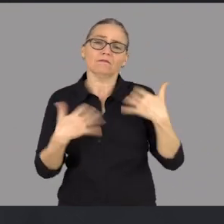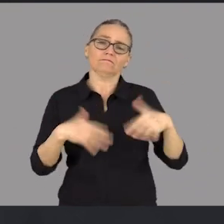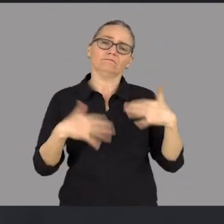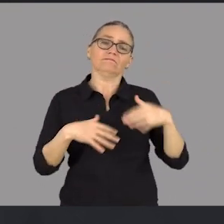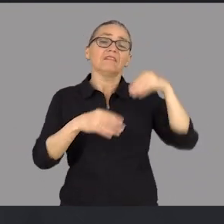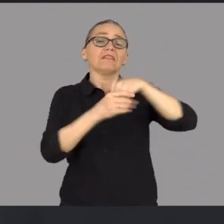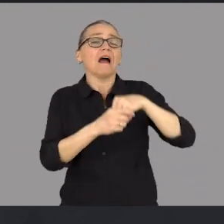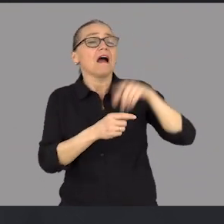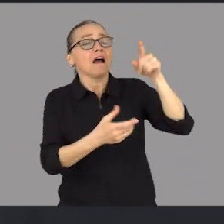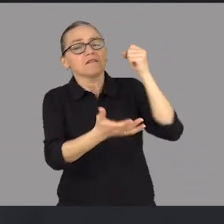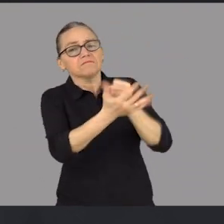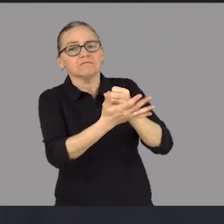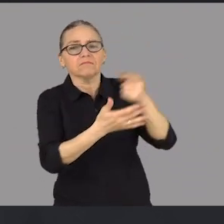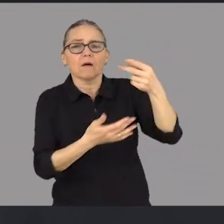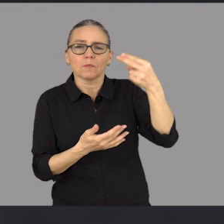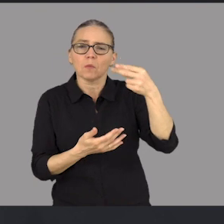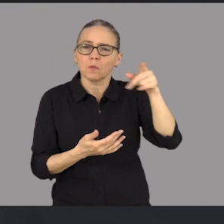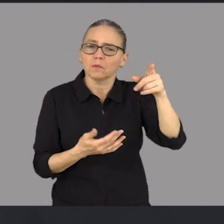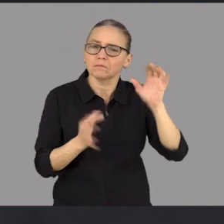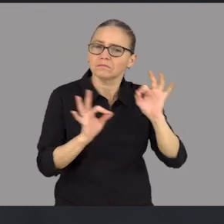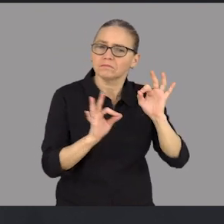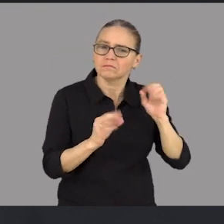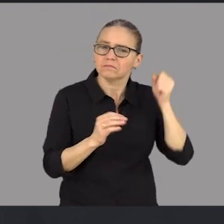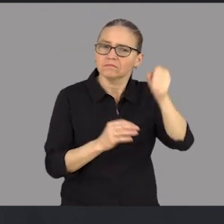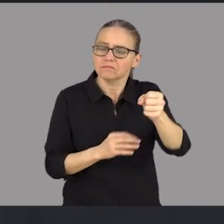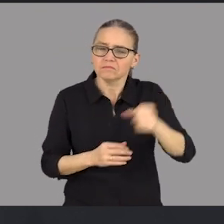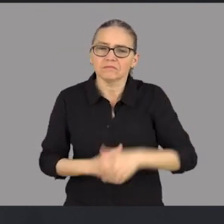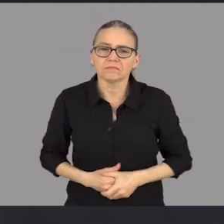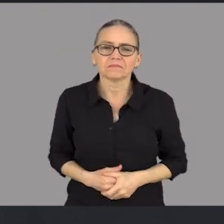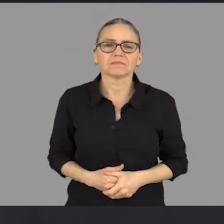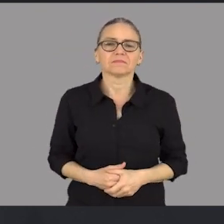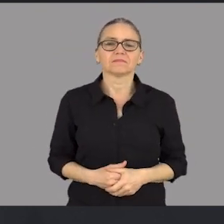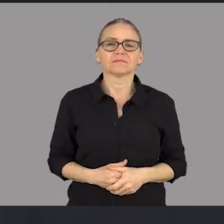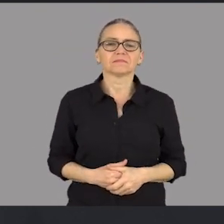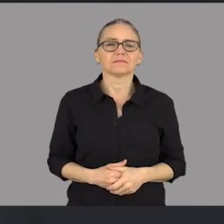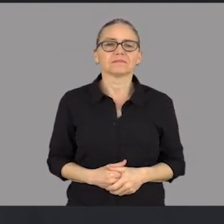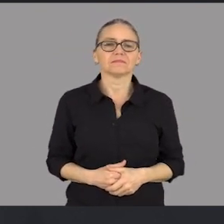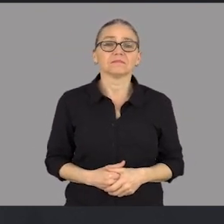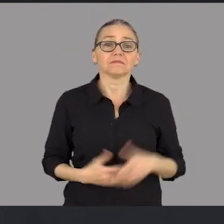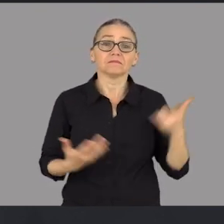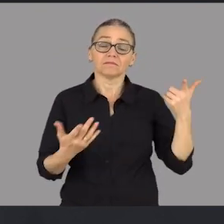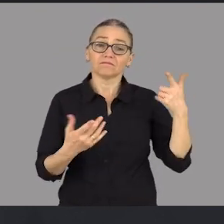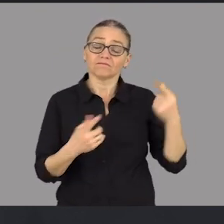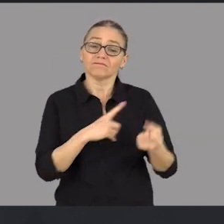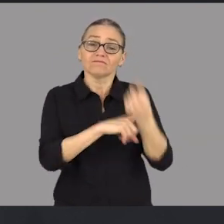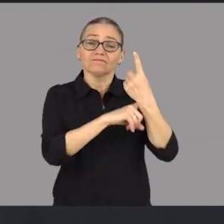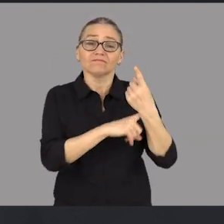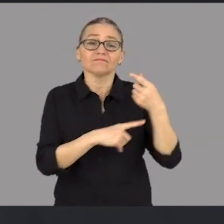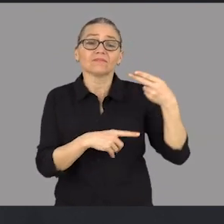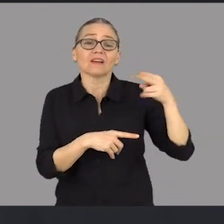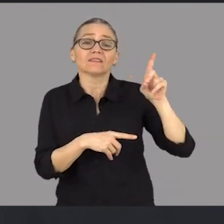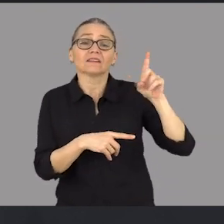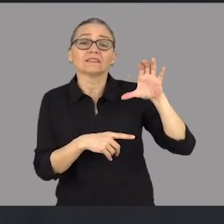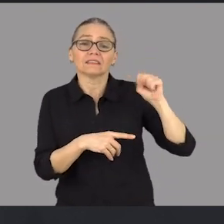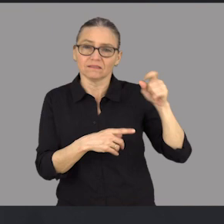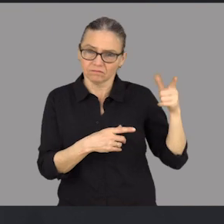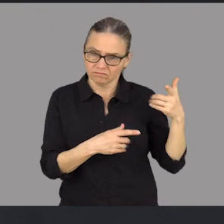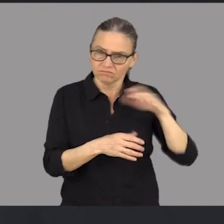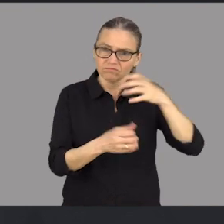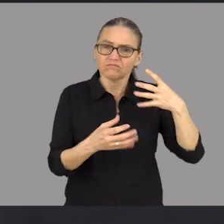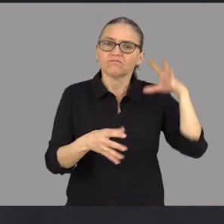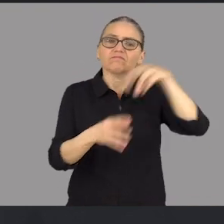workplace? It really, I think, depends on the location. I'm a franchisee in